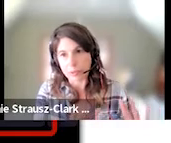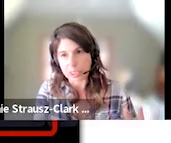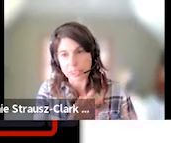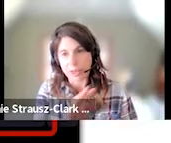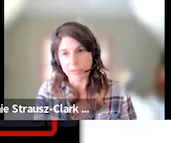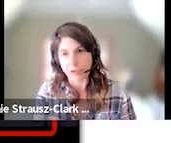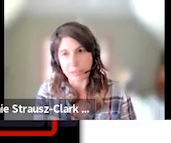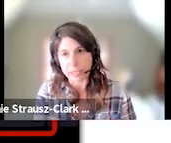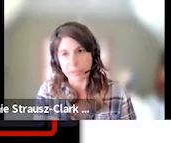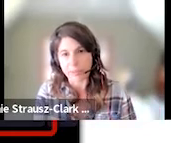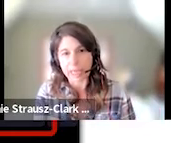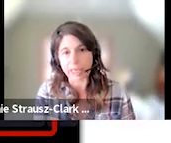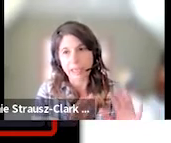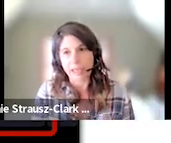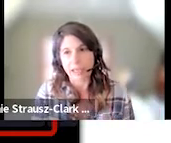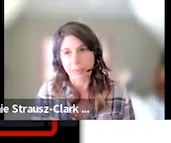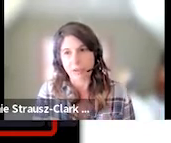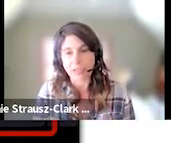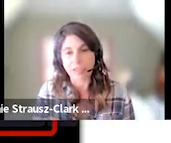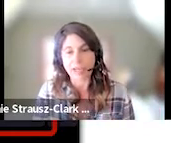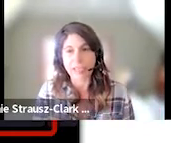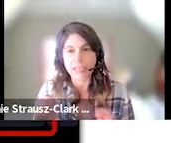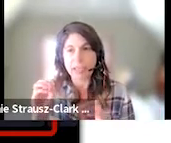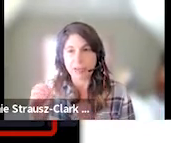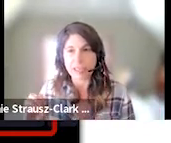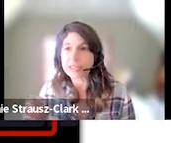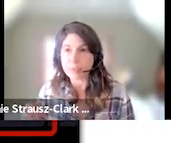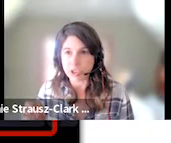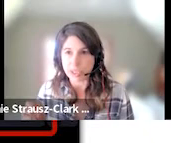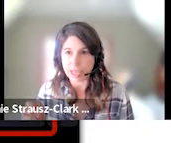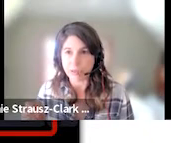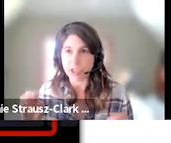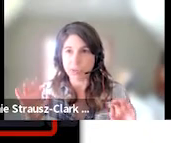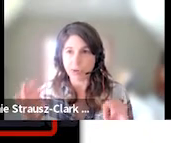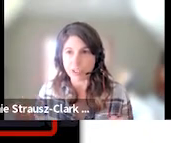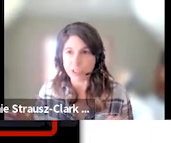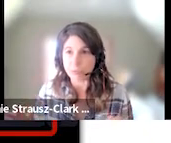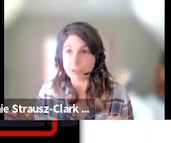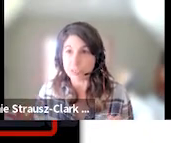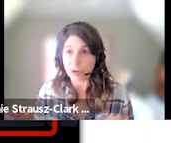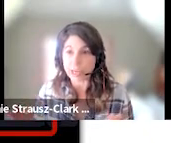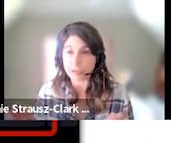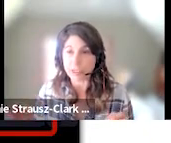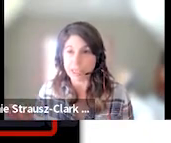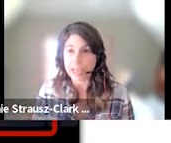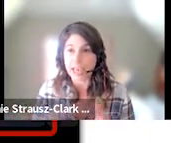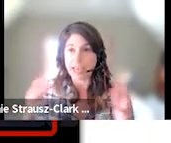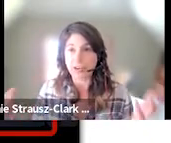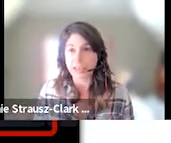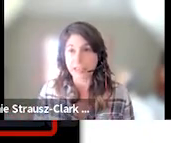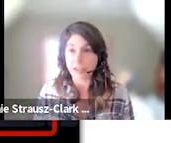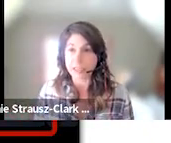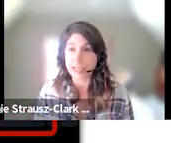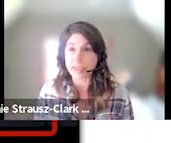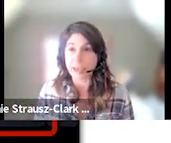to be participating verbally in the meeting versus our guests. There is an exception to that, which is we're going to move into breakouts and